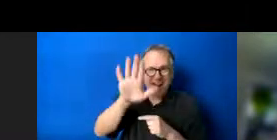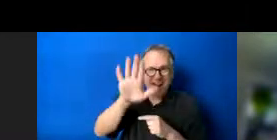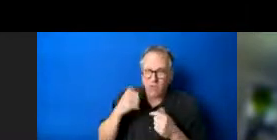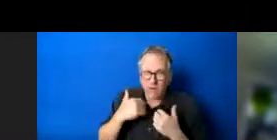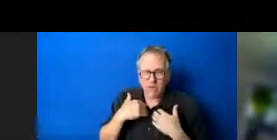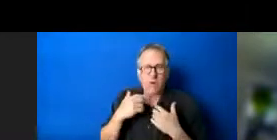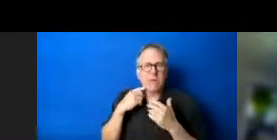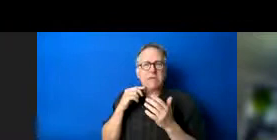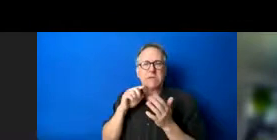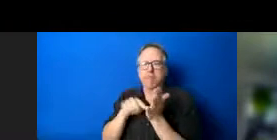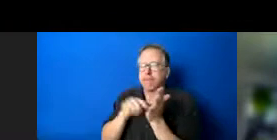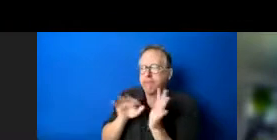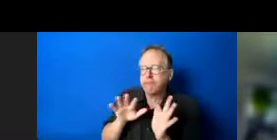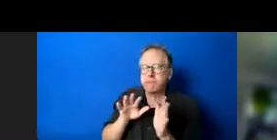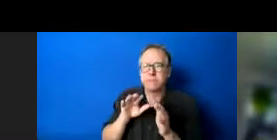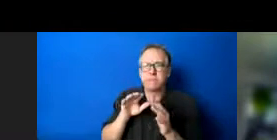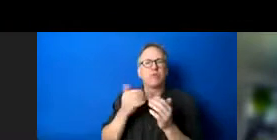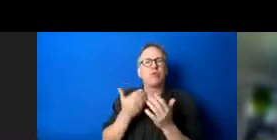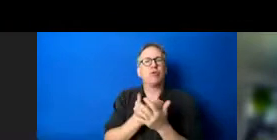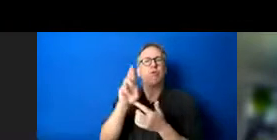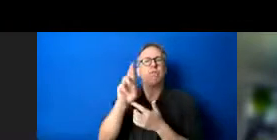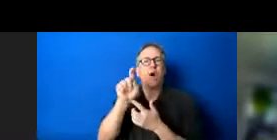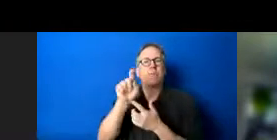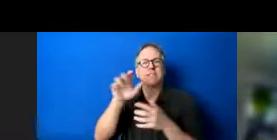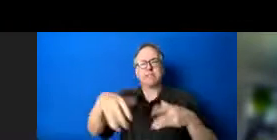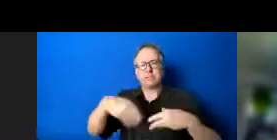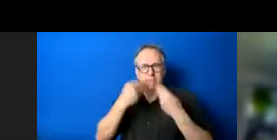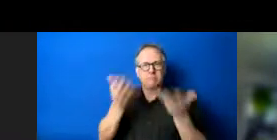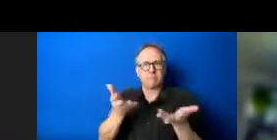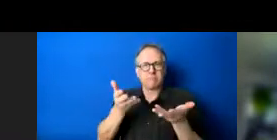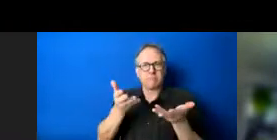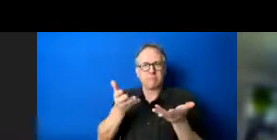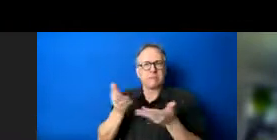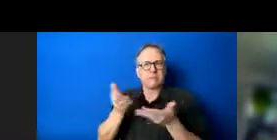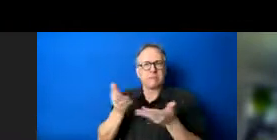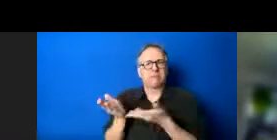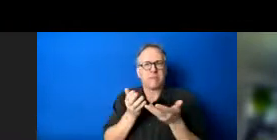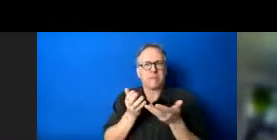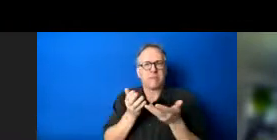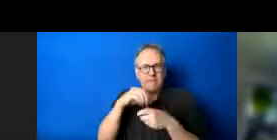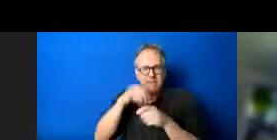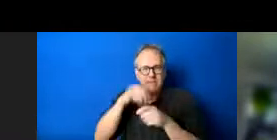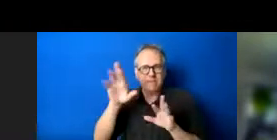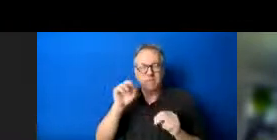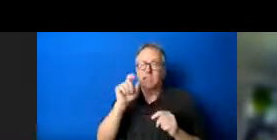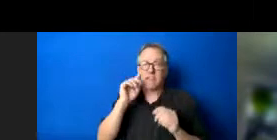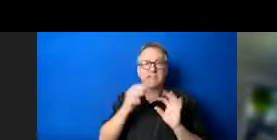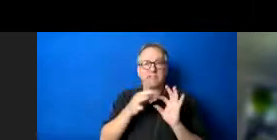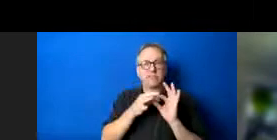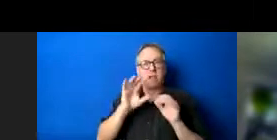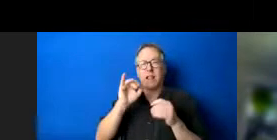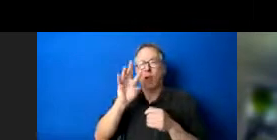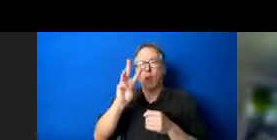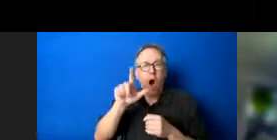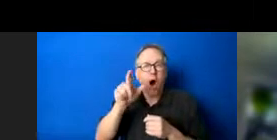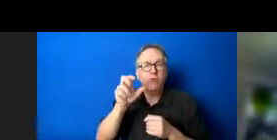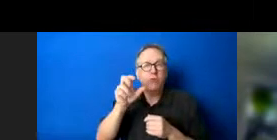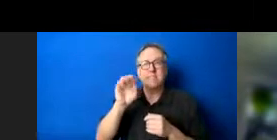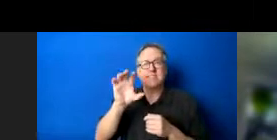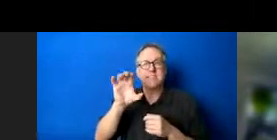always onboarding new pharmacies to carry it. And then if it's a chain pharmacy like Walgreens or